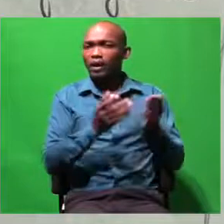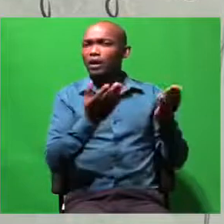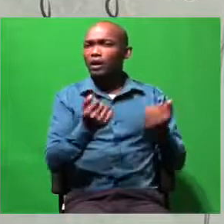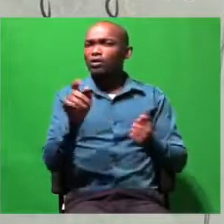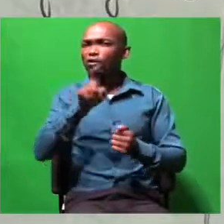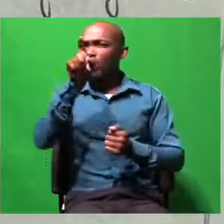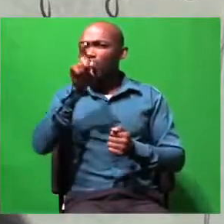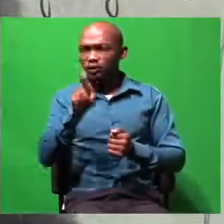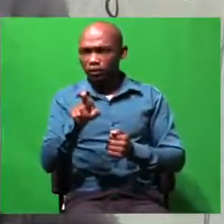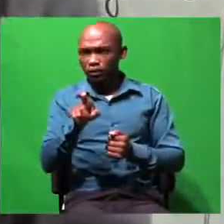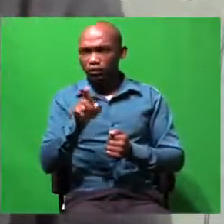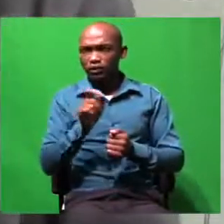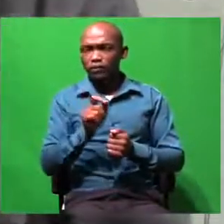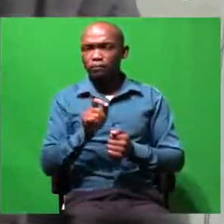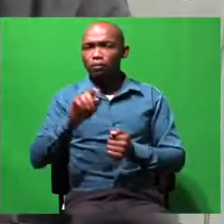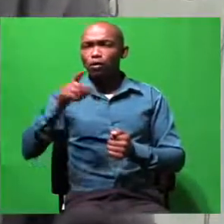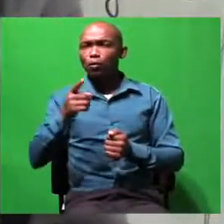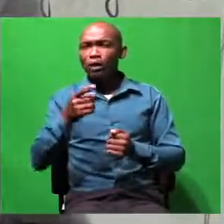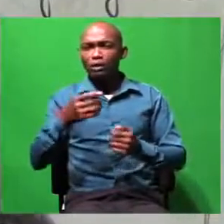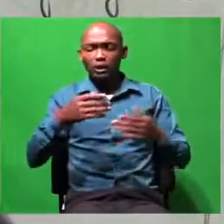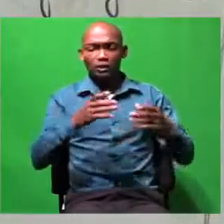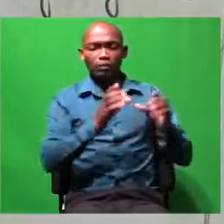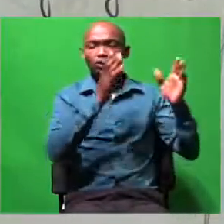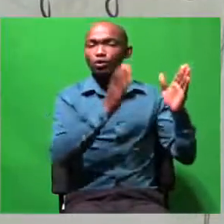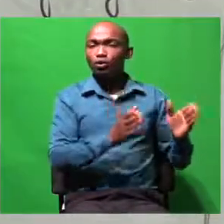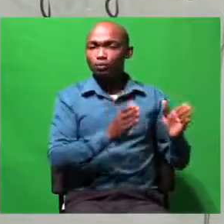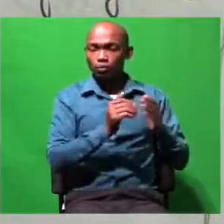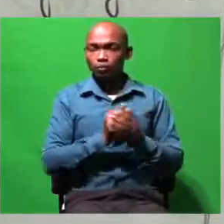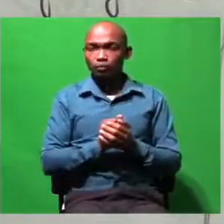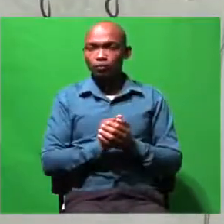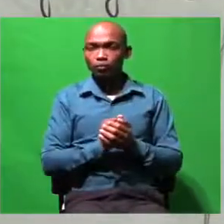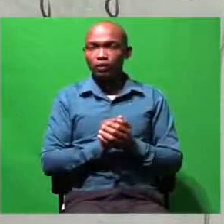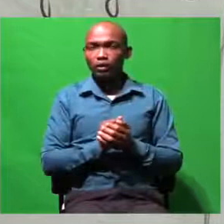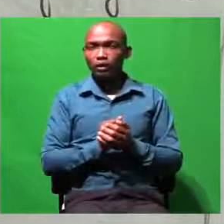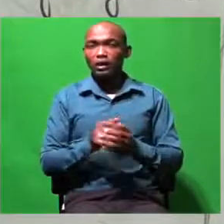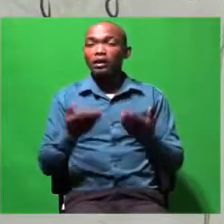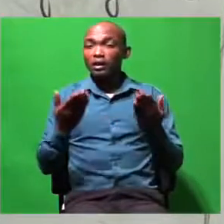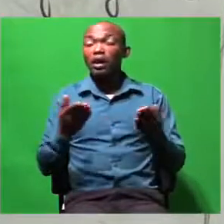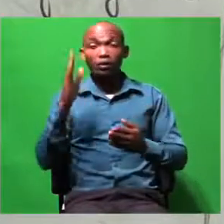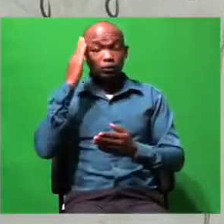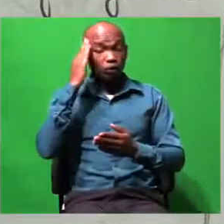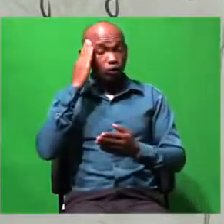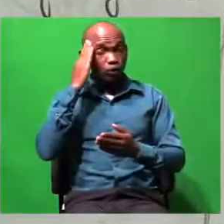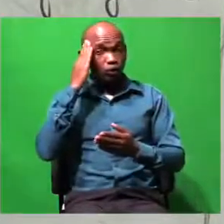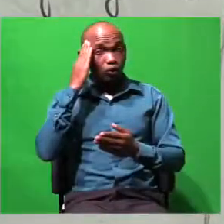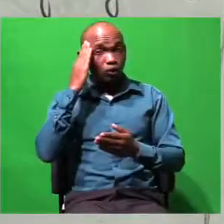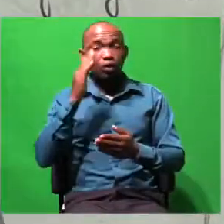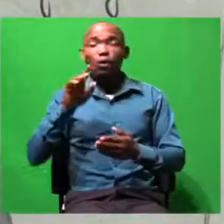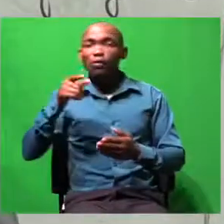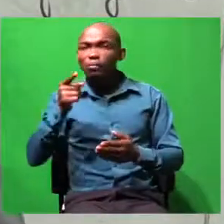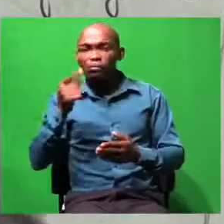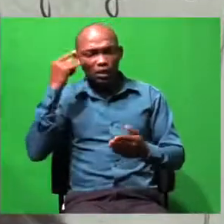So can you ask you some question about our lesson? What are the special groups? Now you know about special